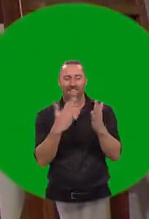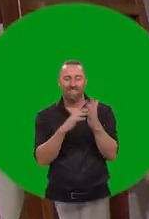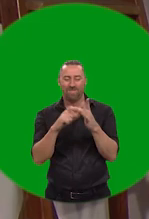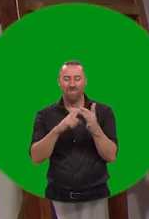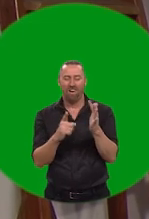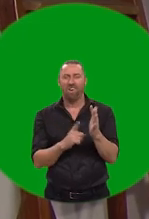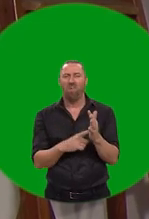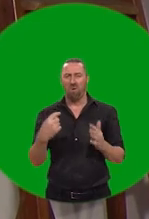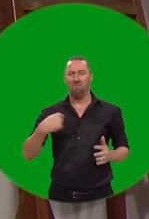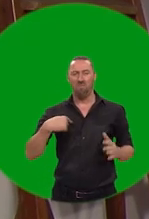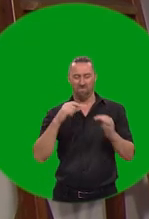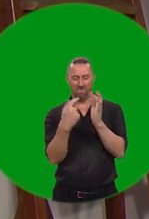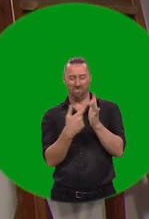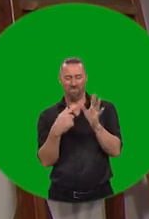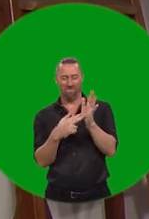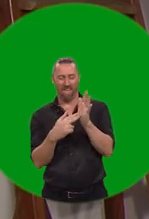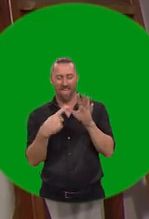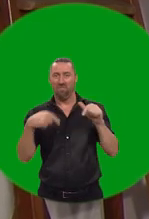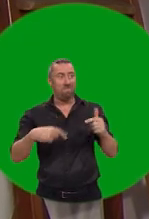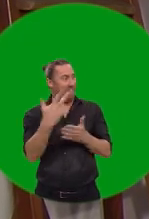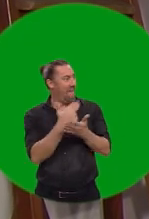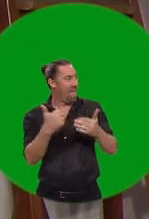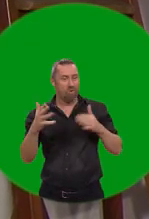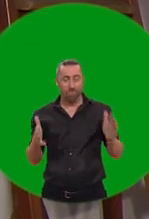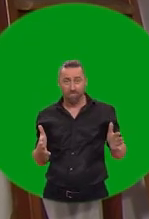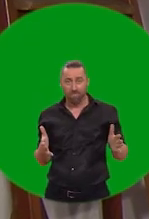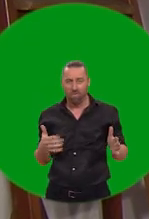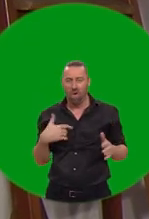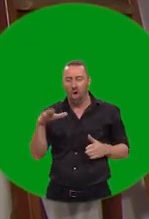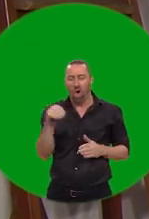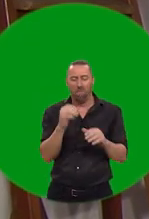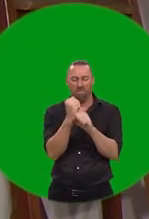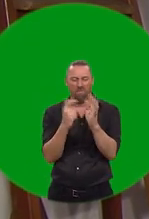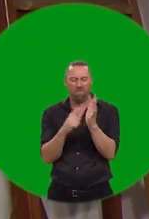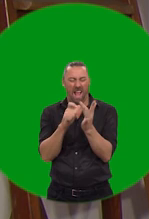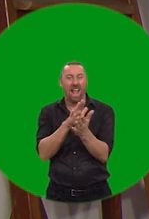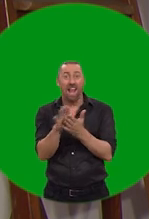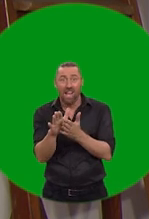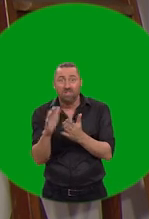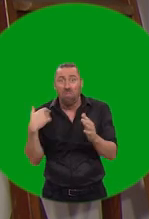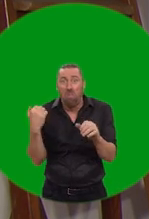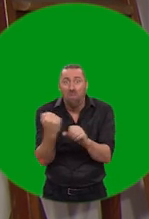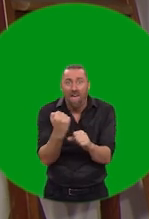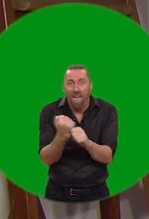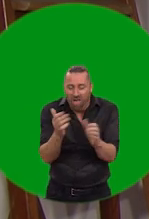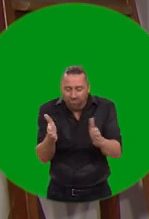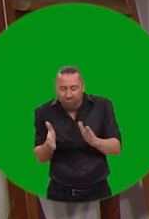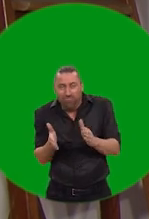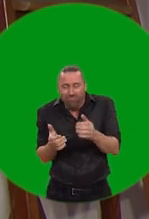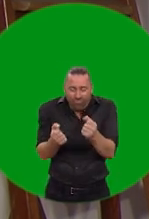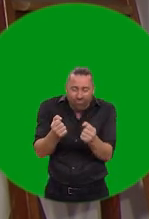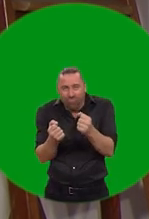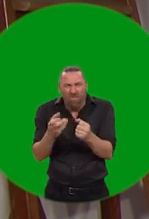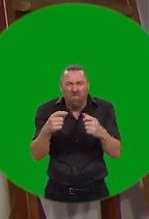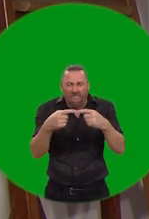Thanks, Michael. Hi, I'm Brianna, and today in the art room, we're going to follow in Glitch's footsteps and make our very own billy cart out of things from around the